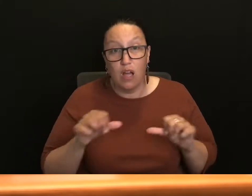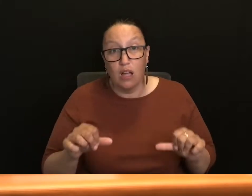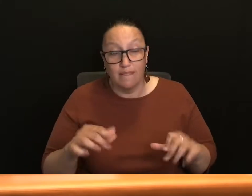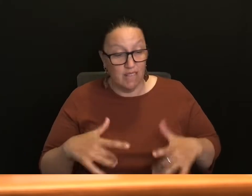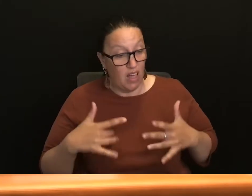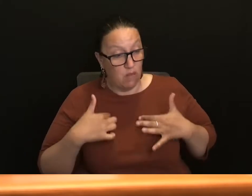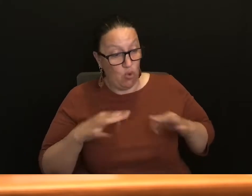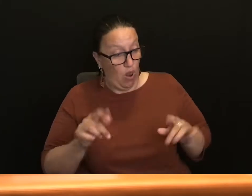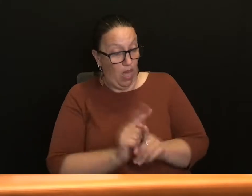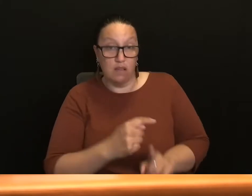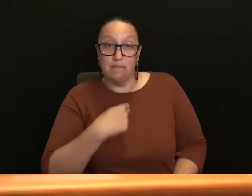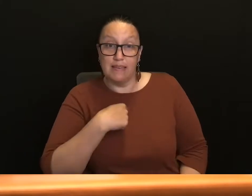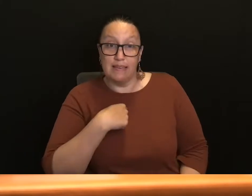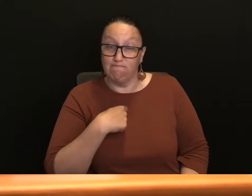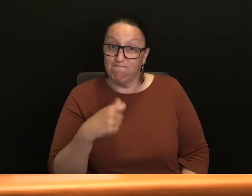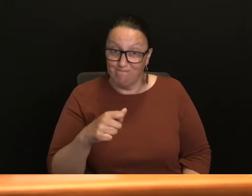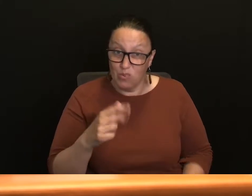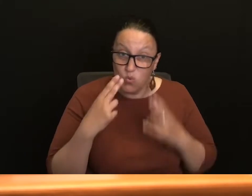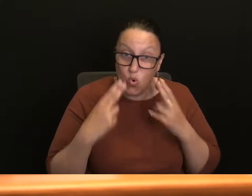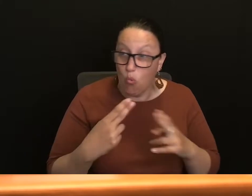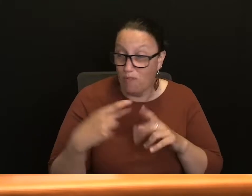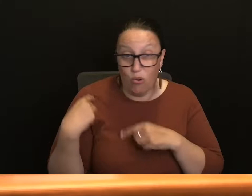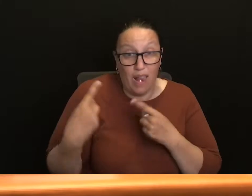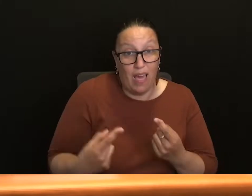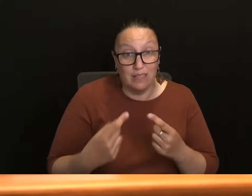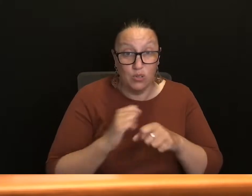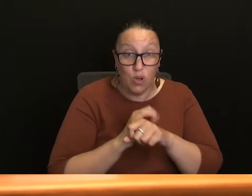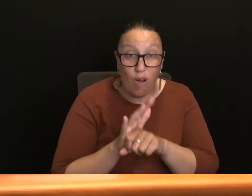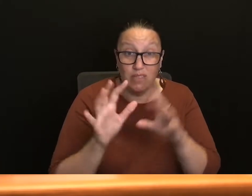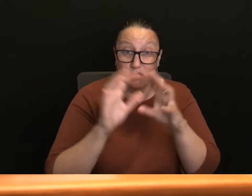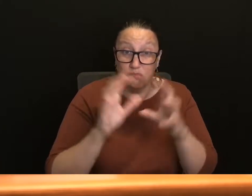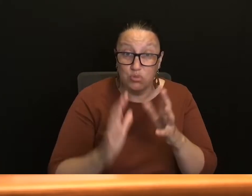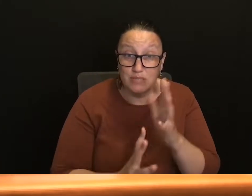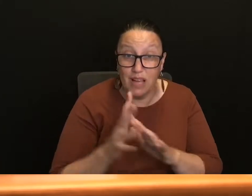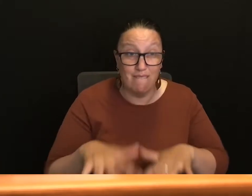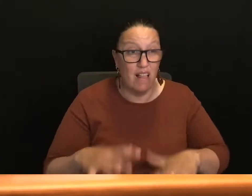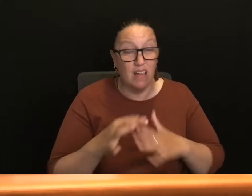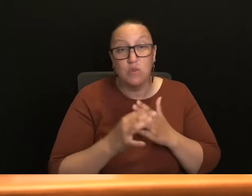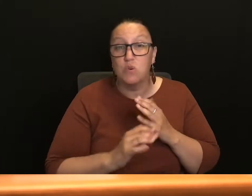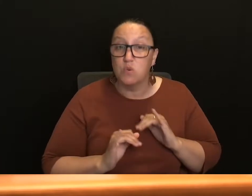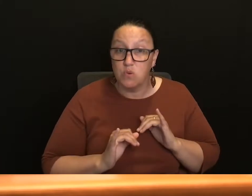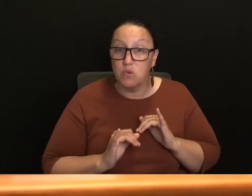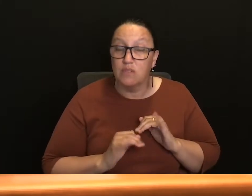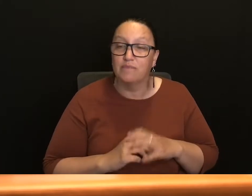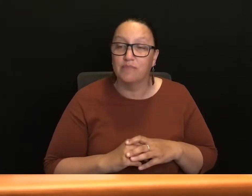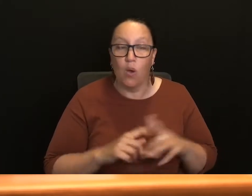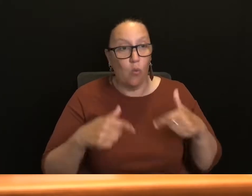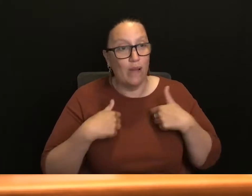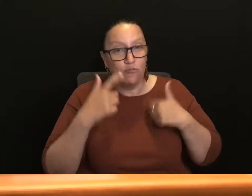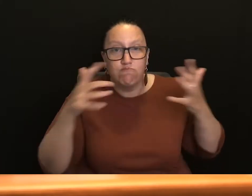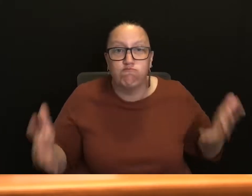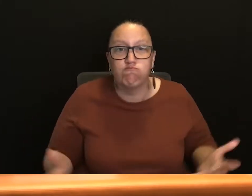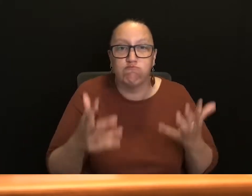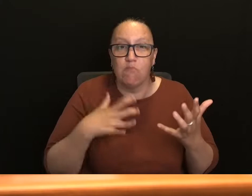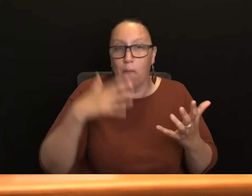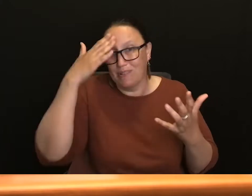response to some of the situations we've found ourselves in over the last few years. To help, we're boosting mental health awareness in schools and